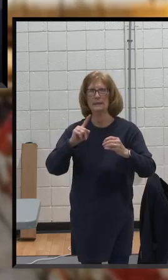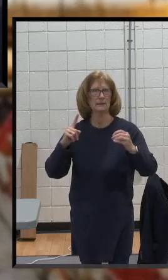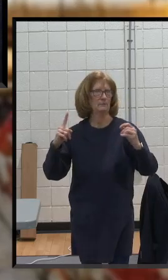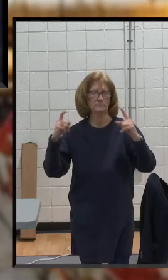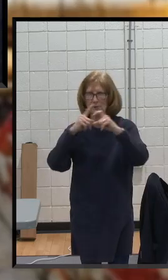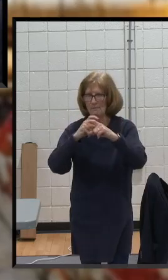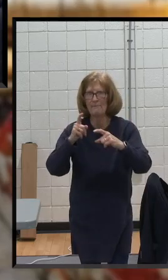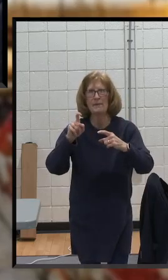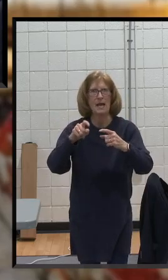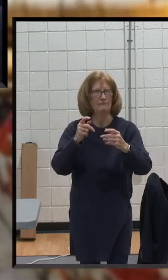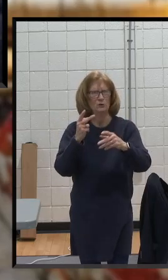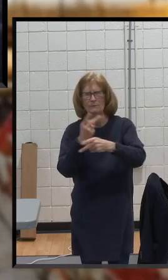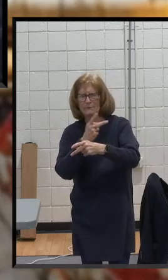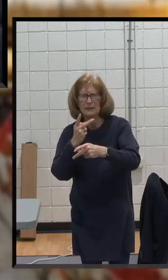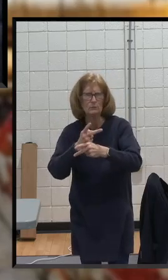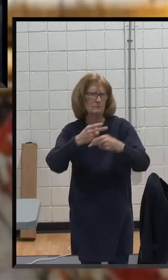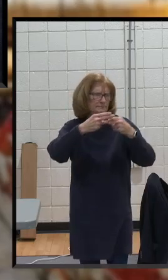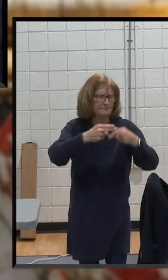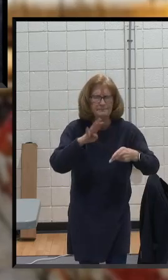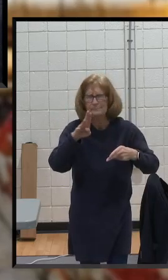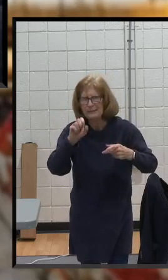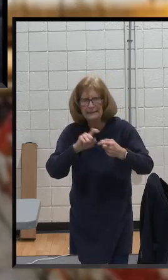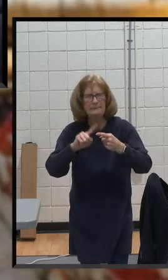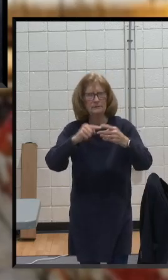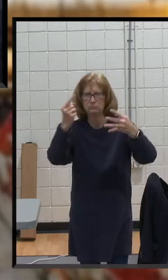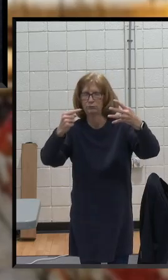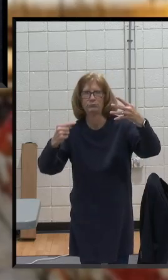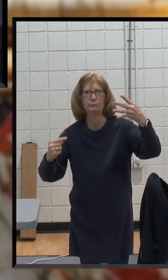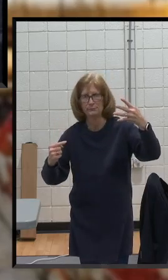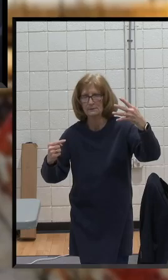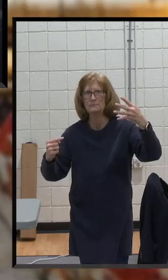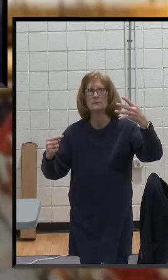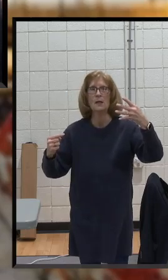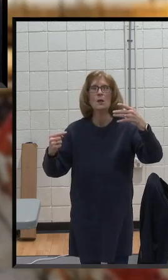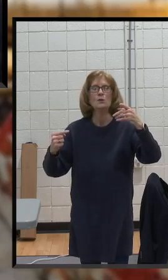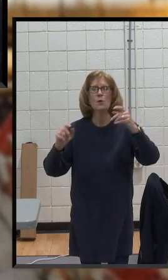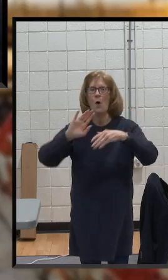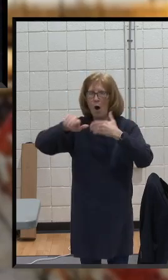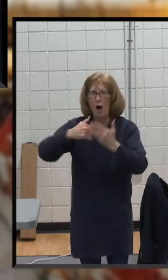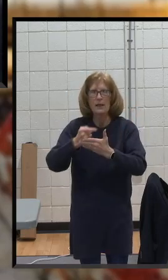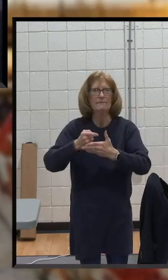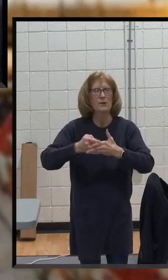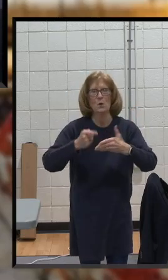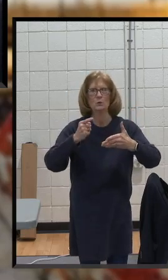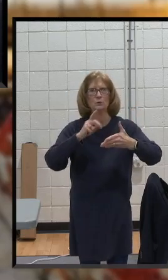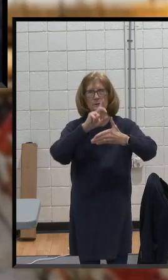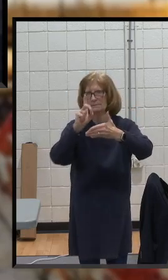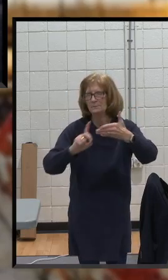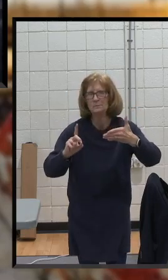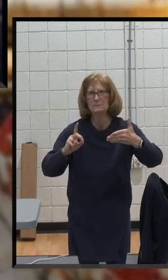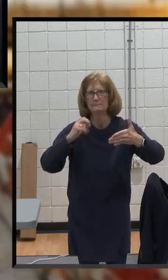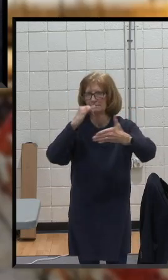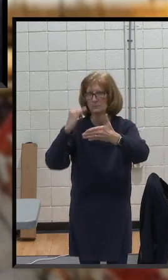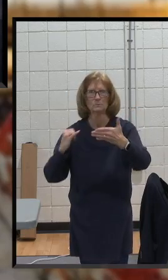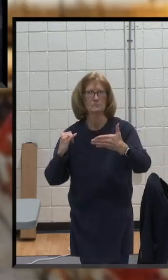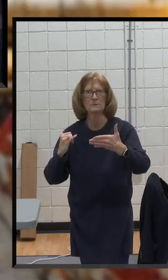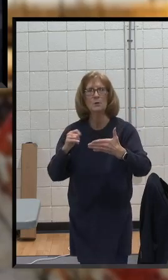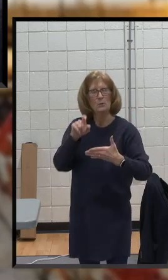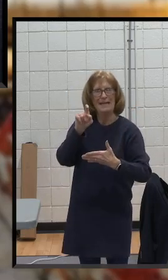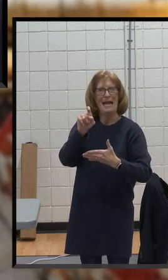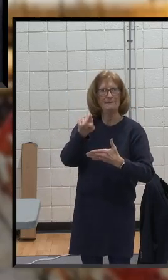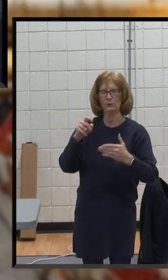analysis that go into the actual staging. You know, every single step of the way, the bridge has to be